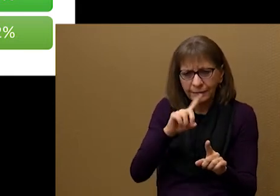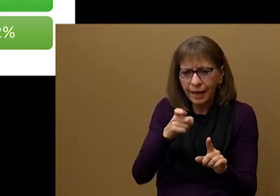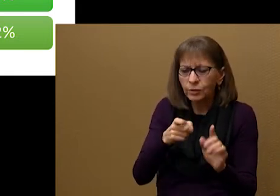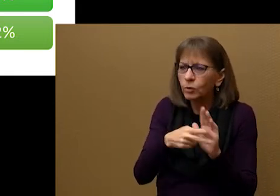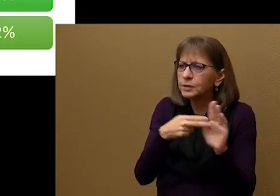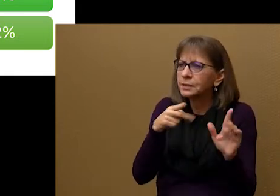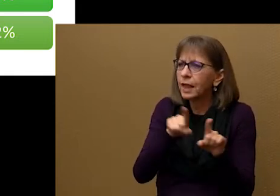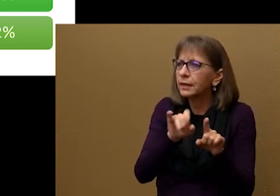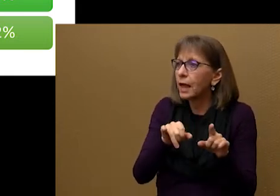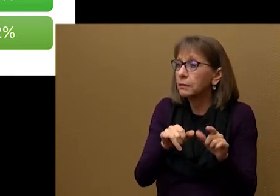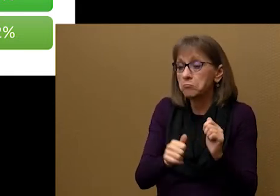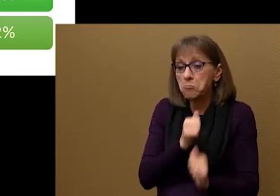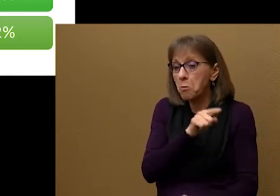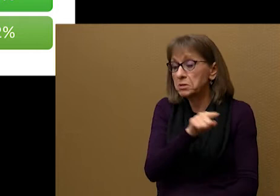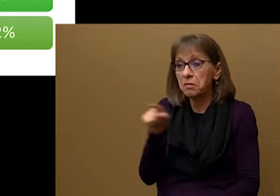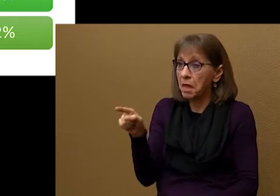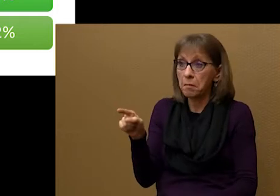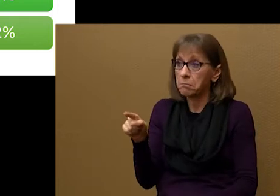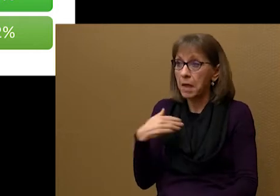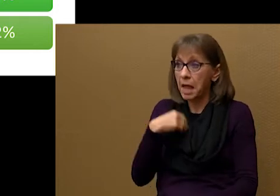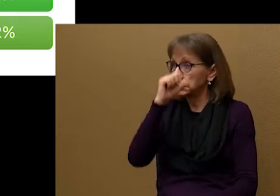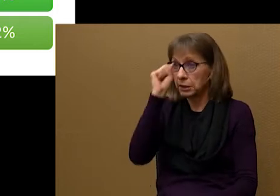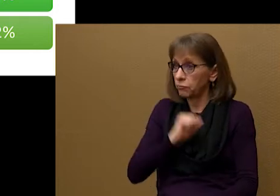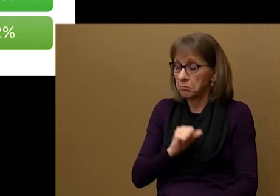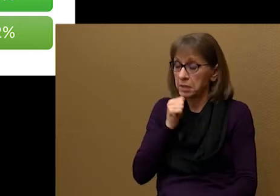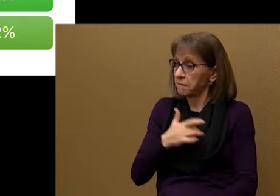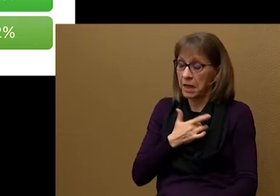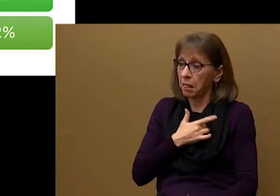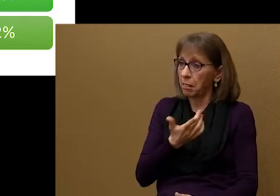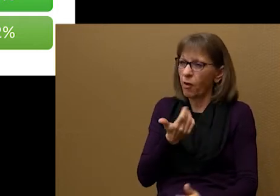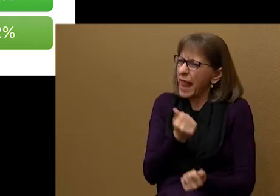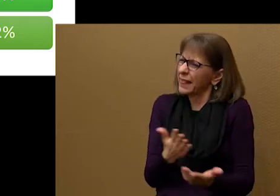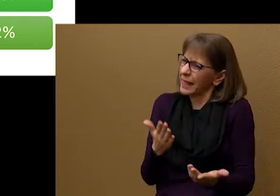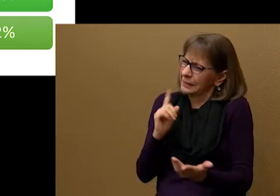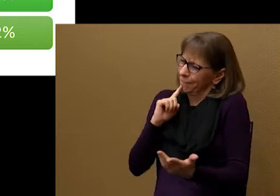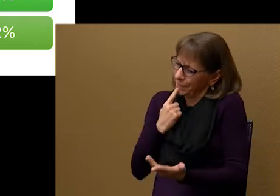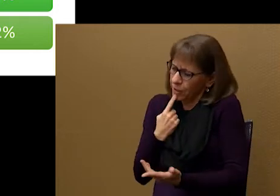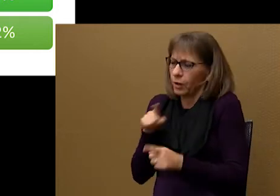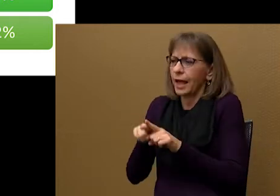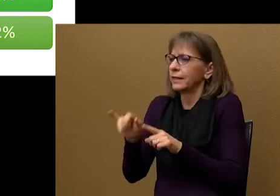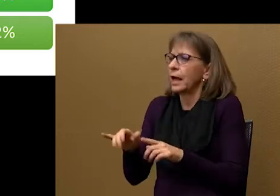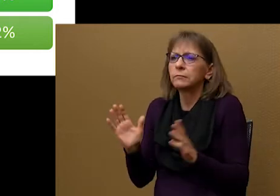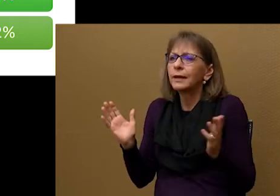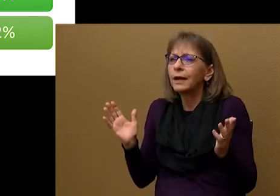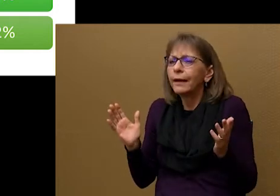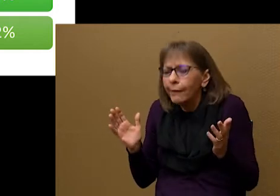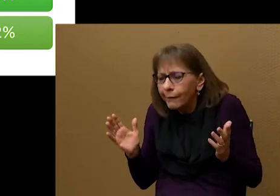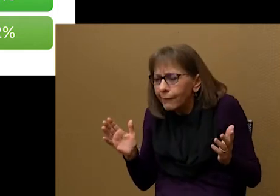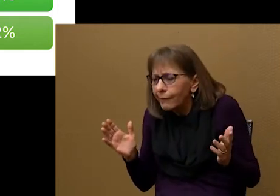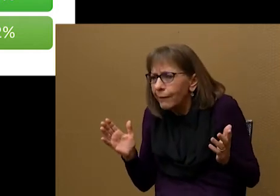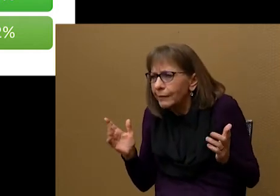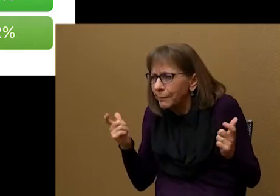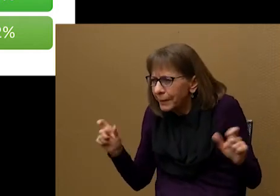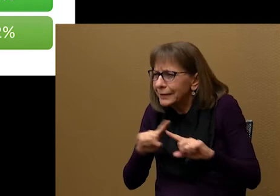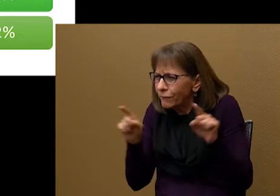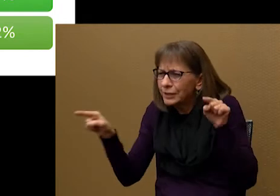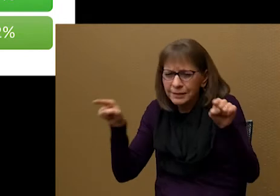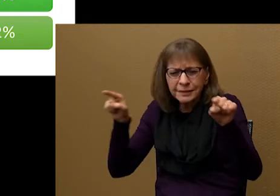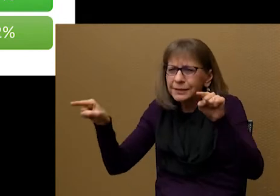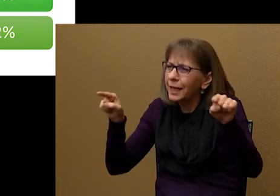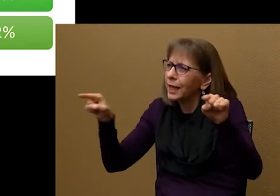did. Most of our patients we did not think had schizophrenia or anything that severe.